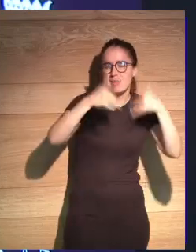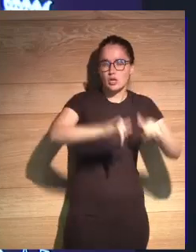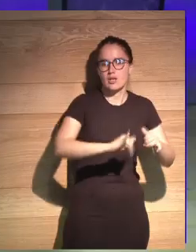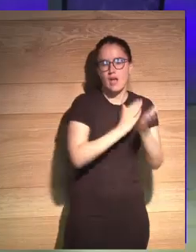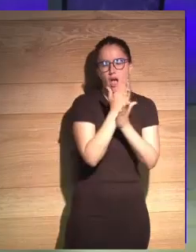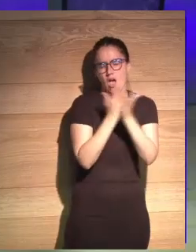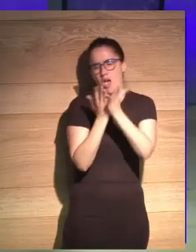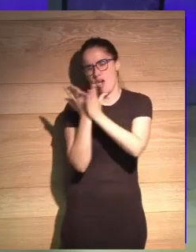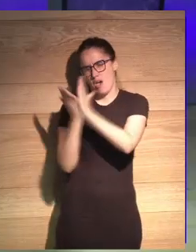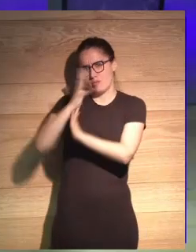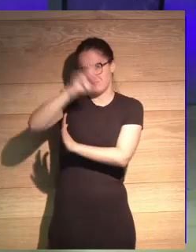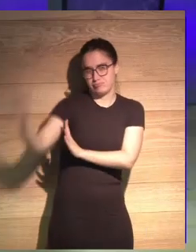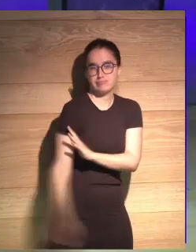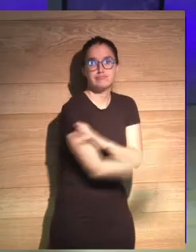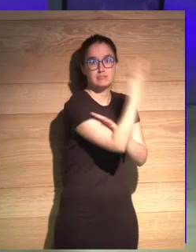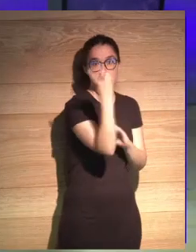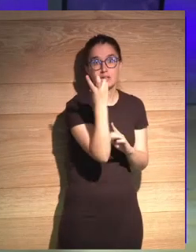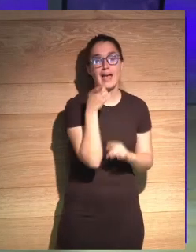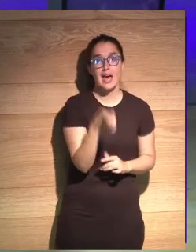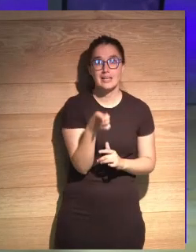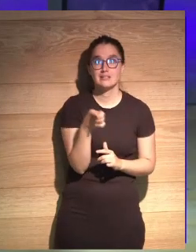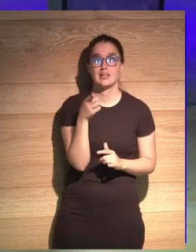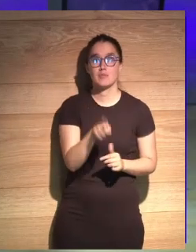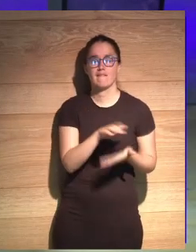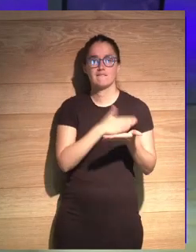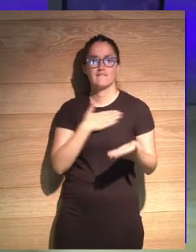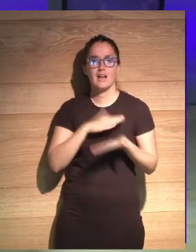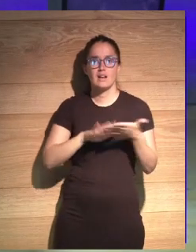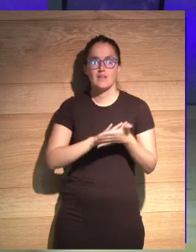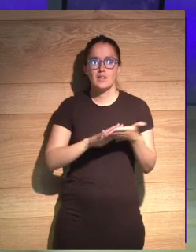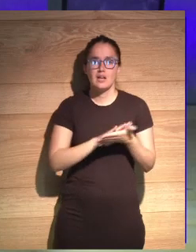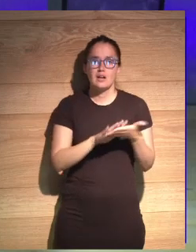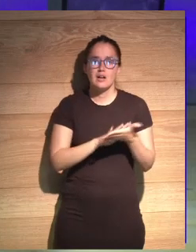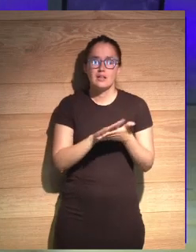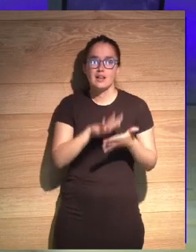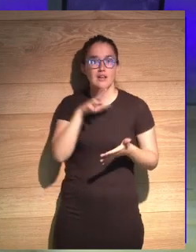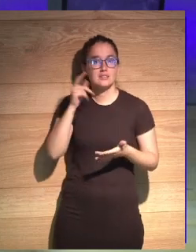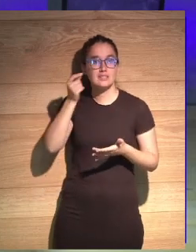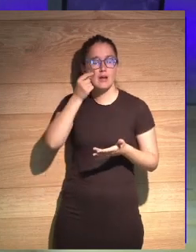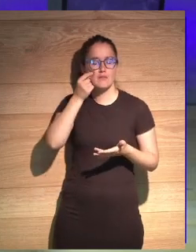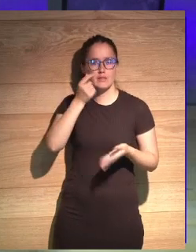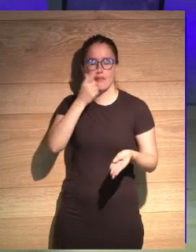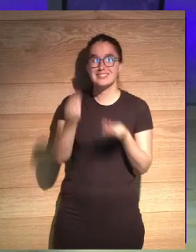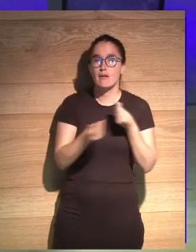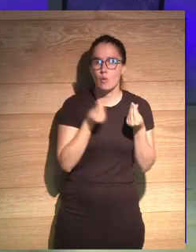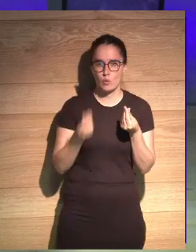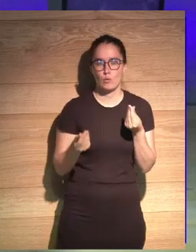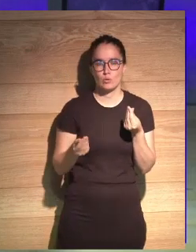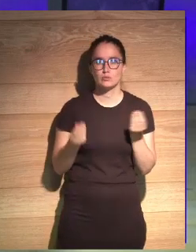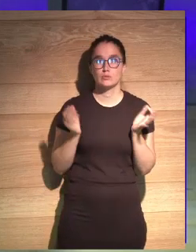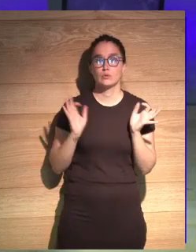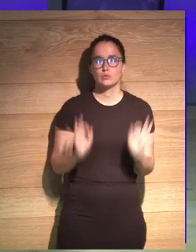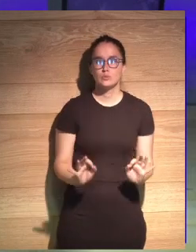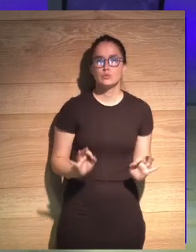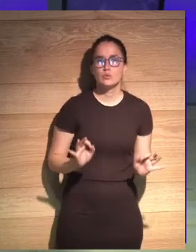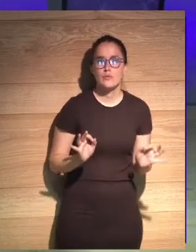some challenges that have not, in a way that had not been thought by the designers. And